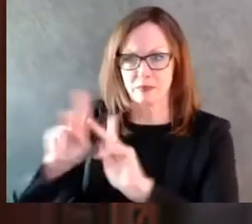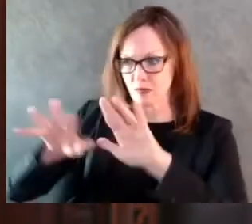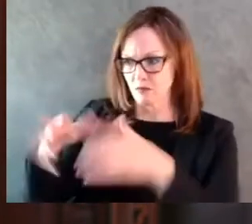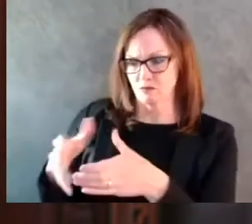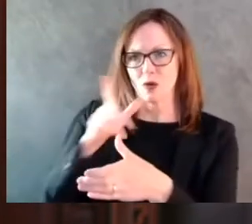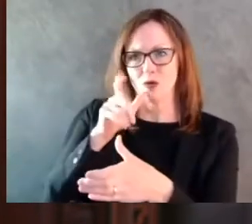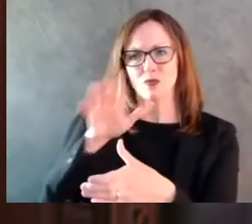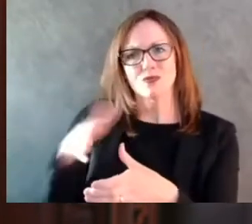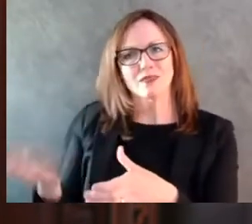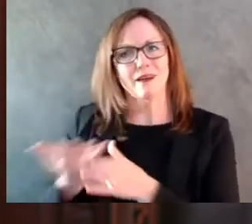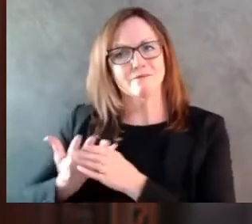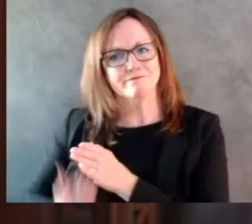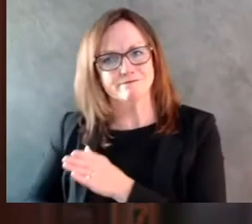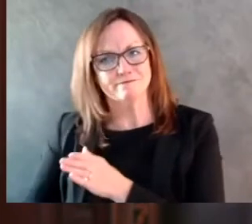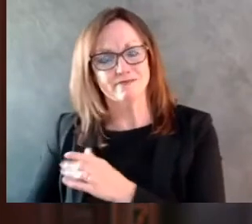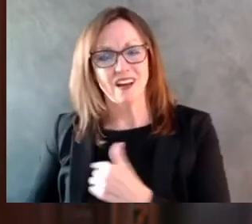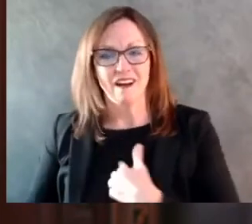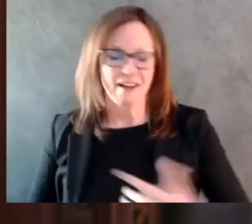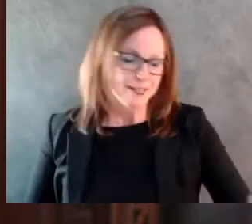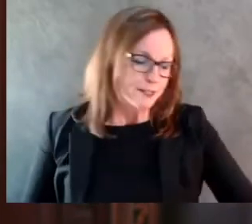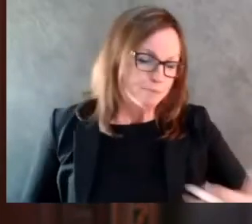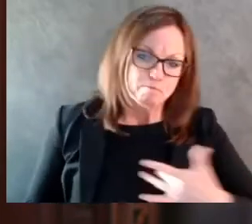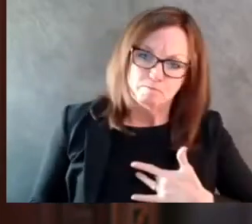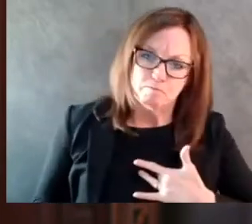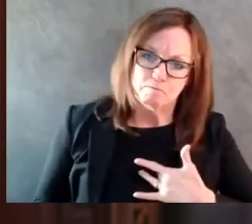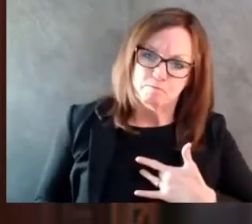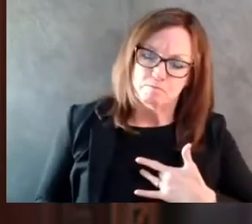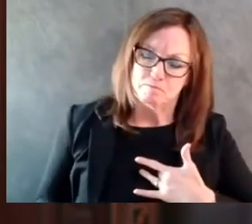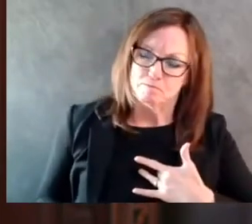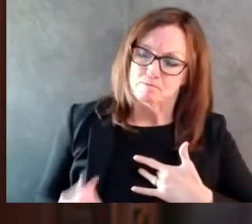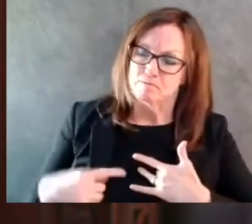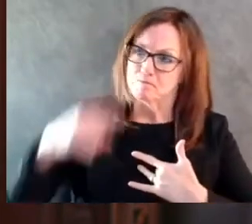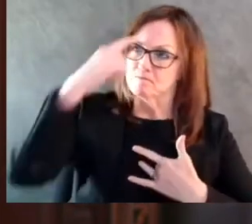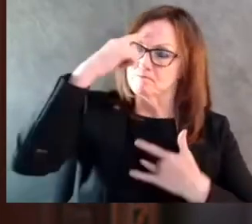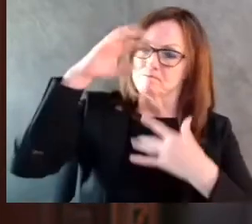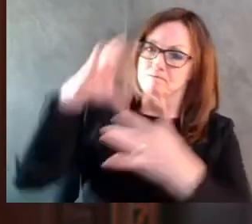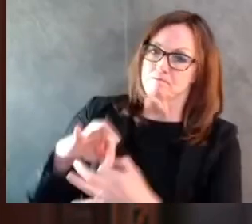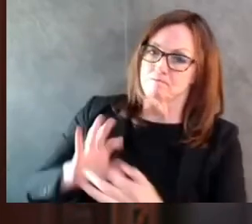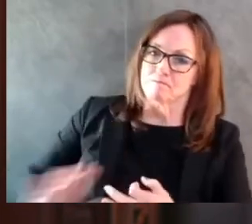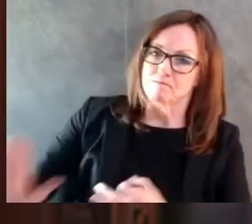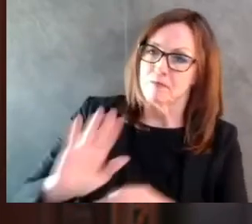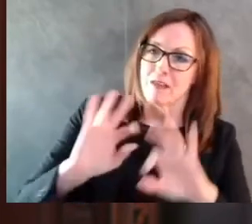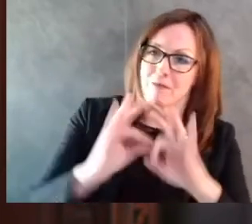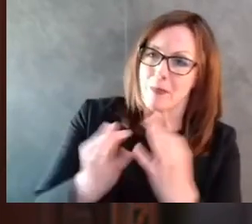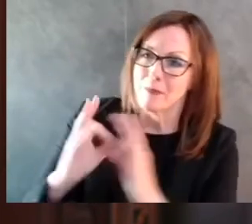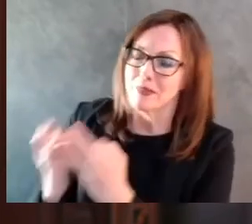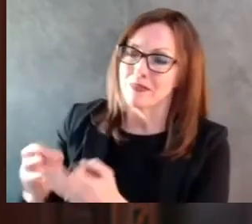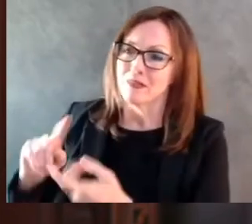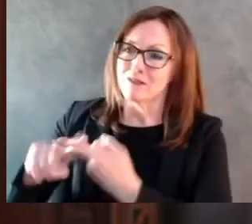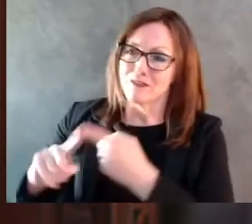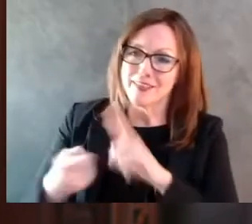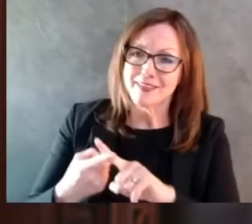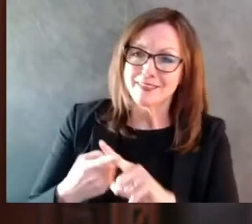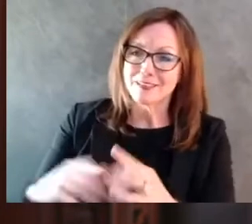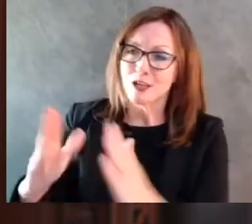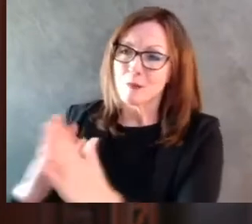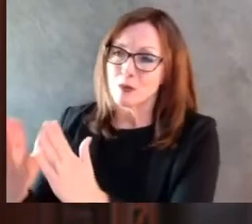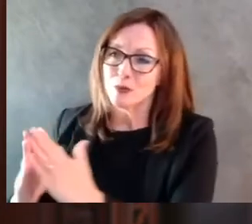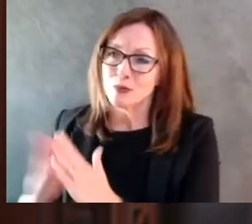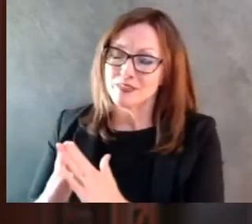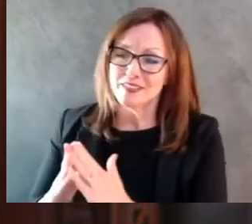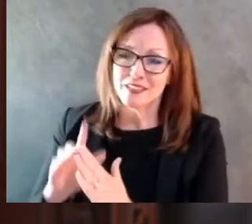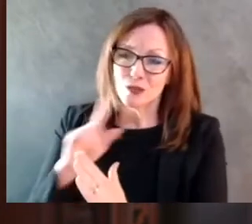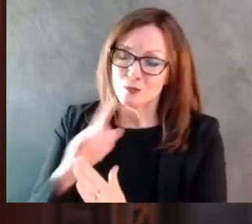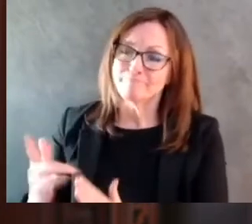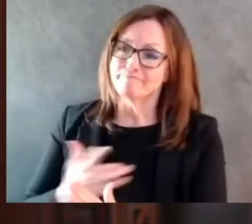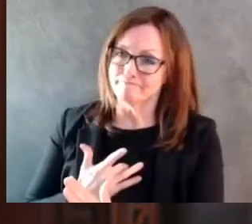reported at least one COVID-19 death. We also know this virus has a disproportionate impact on